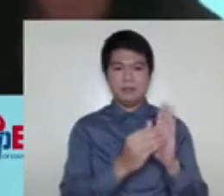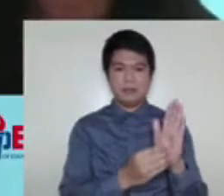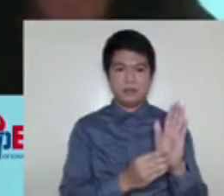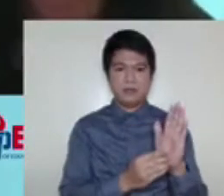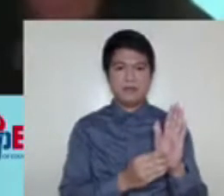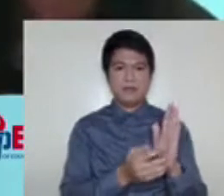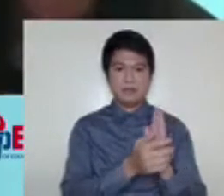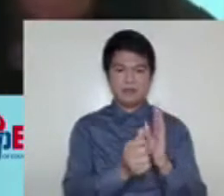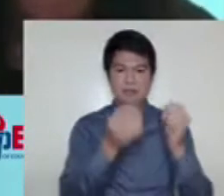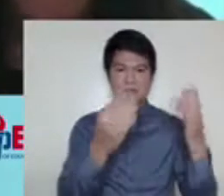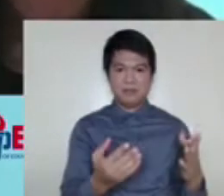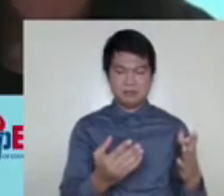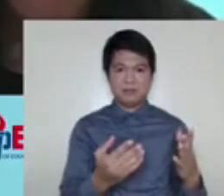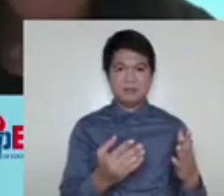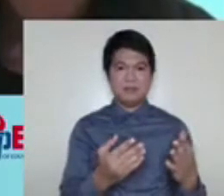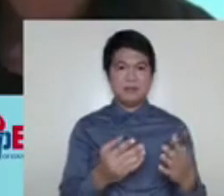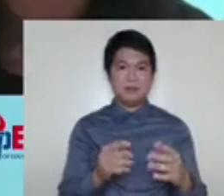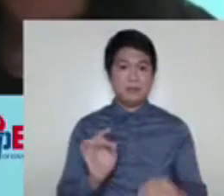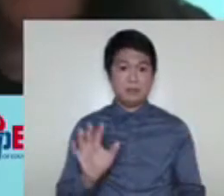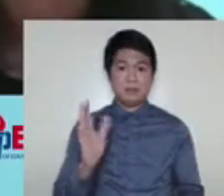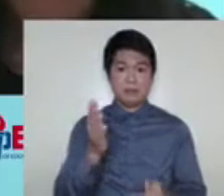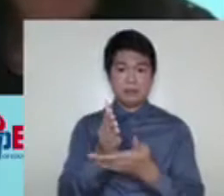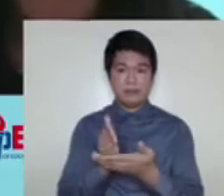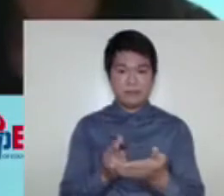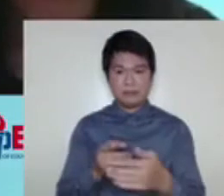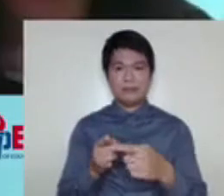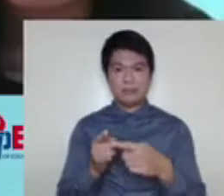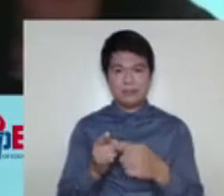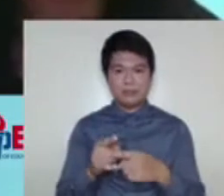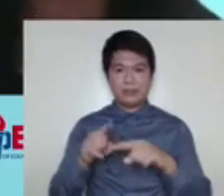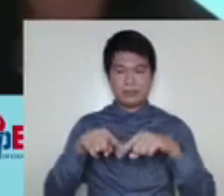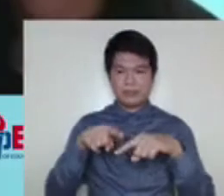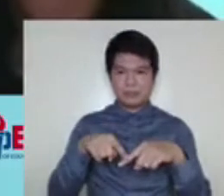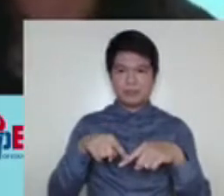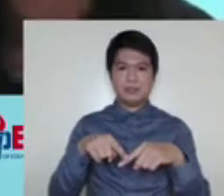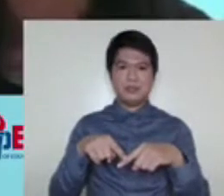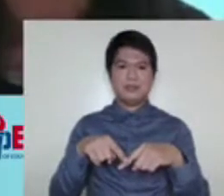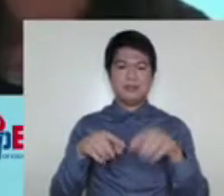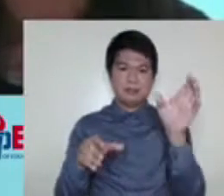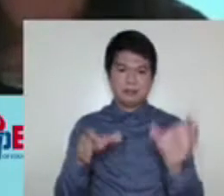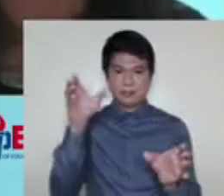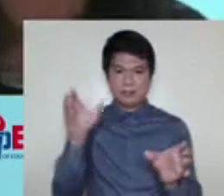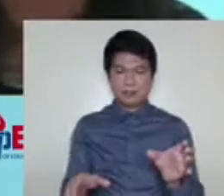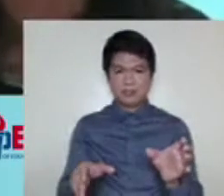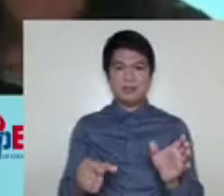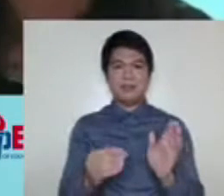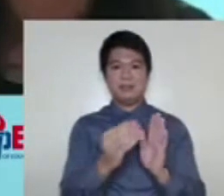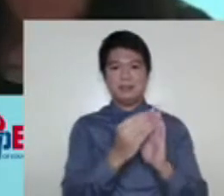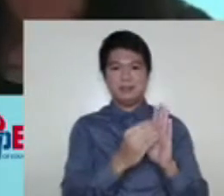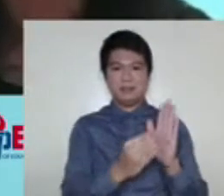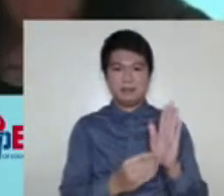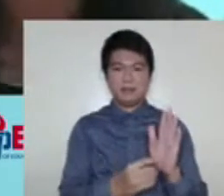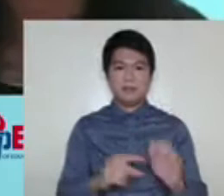further divided depending on the classification of indicators that we have here. So first, I will discuss to you